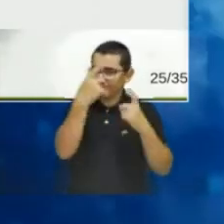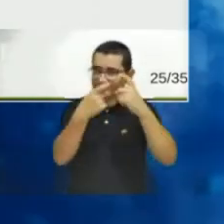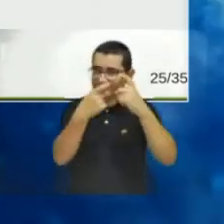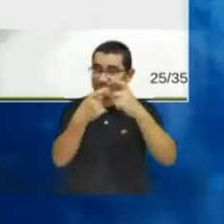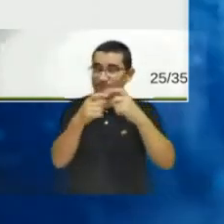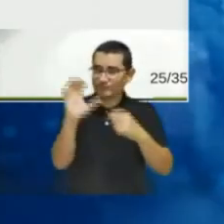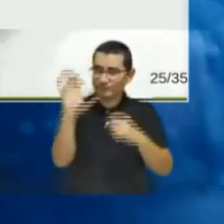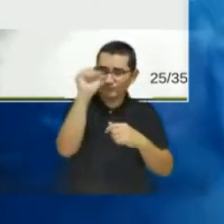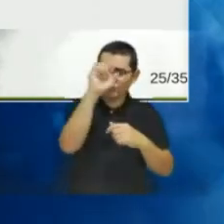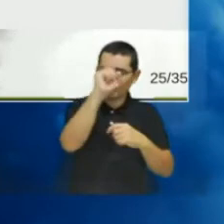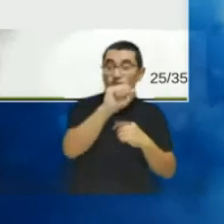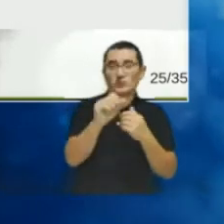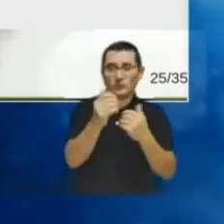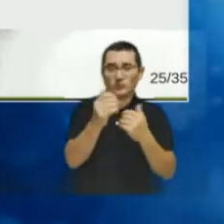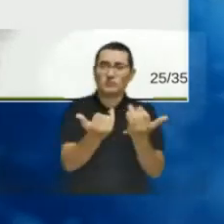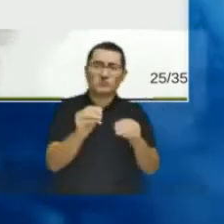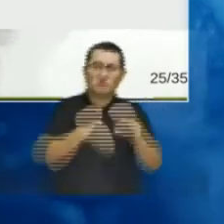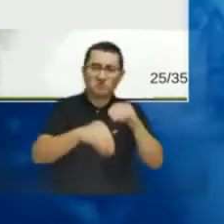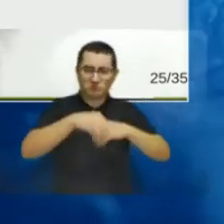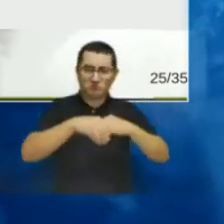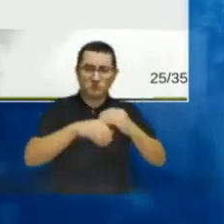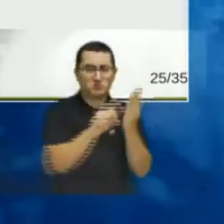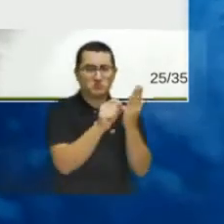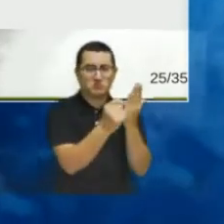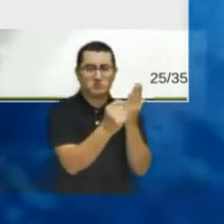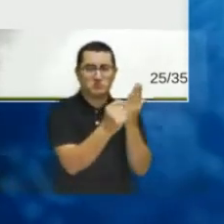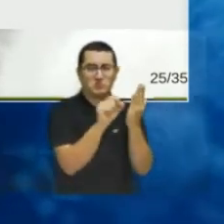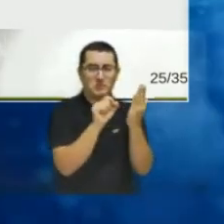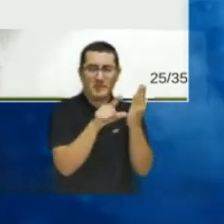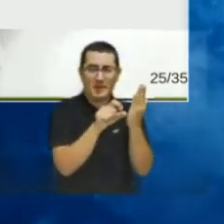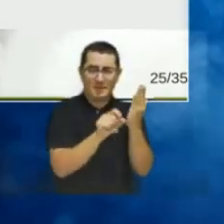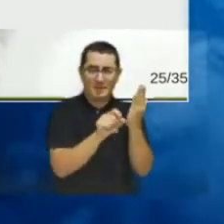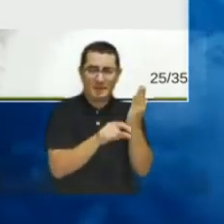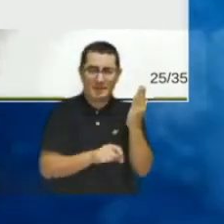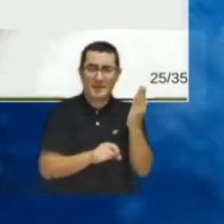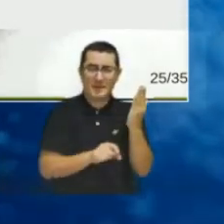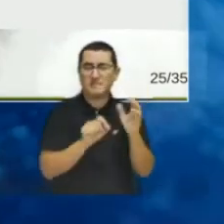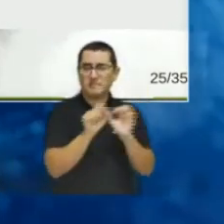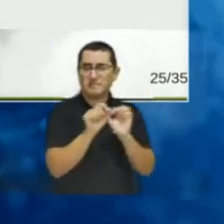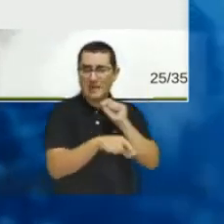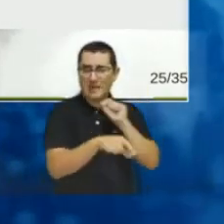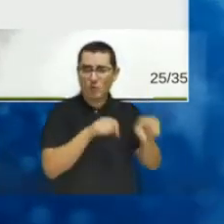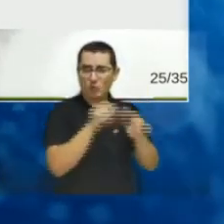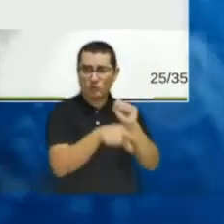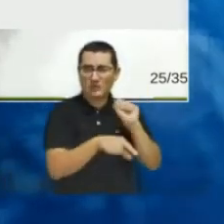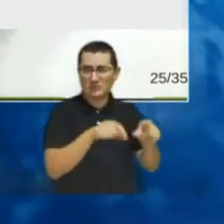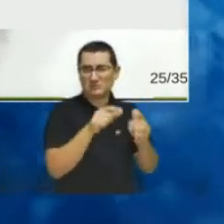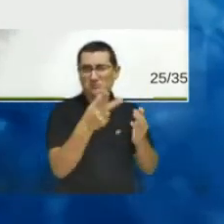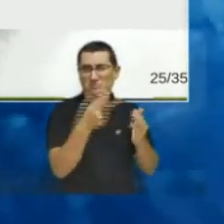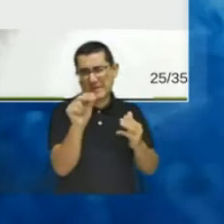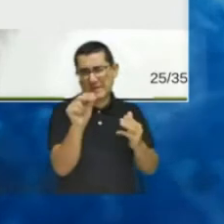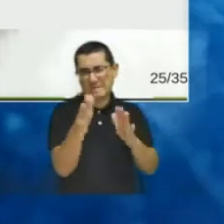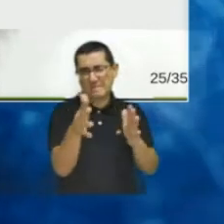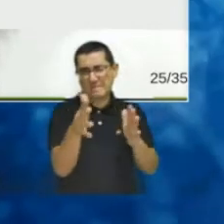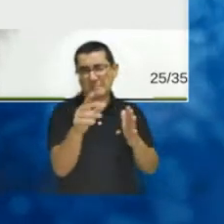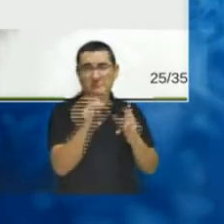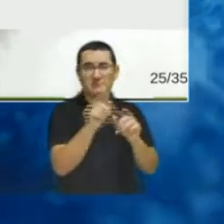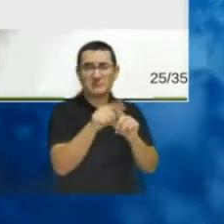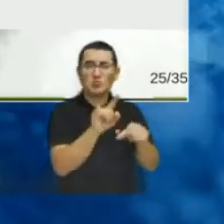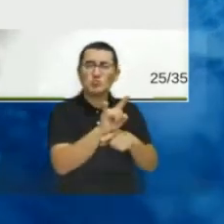capture this perception, we have a questionnaire of, let's just say, 20 questions where we query people about the use